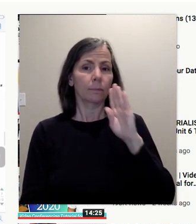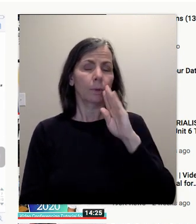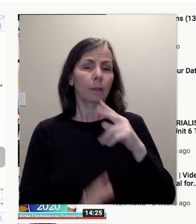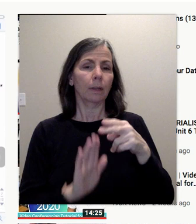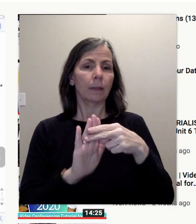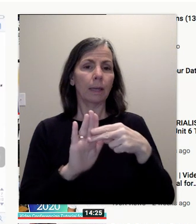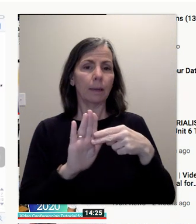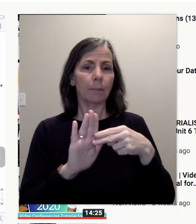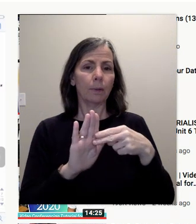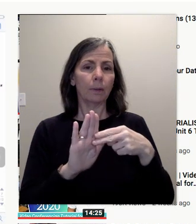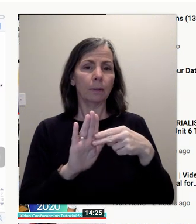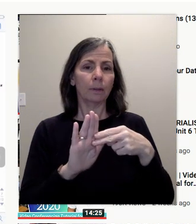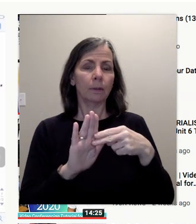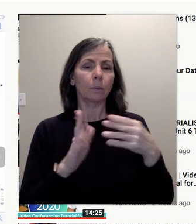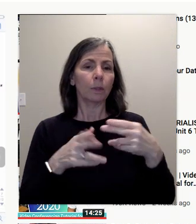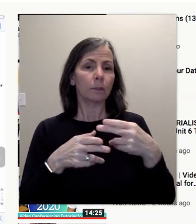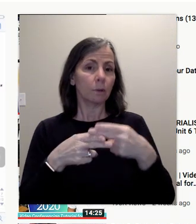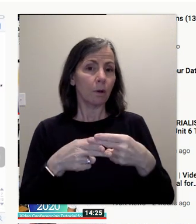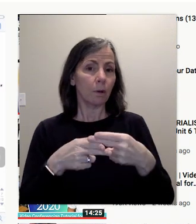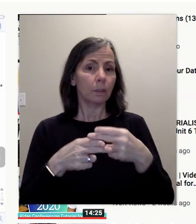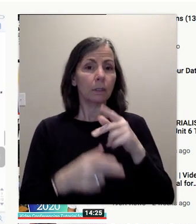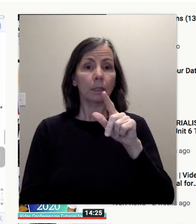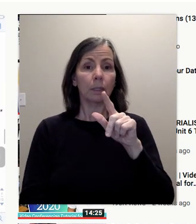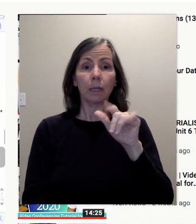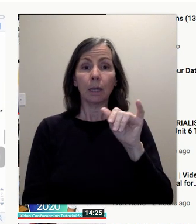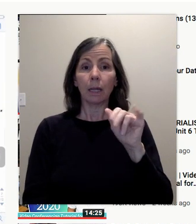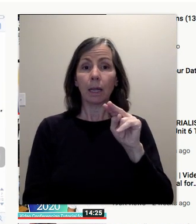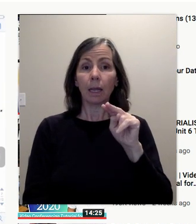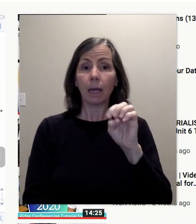line of symmetry.